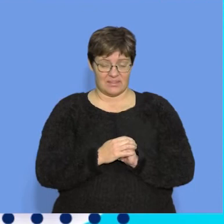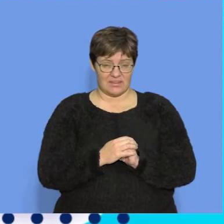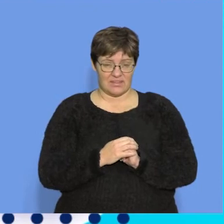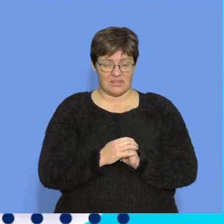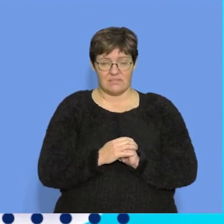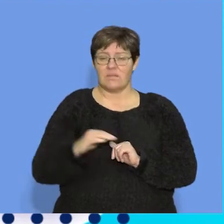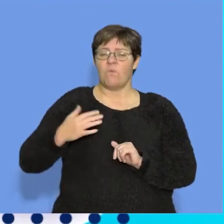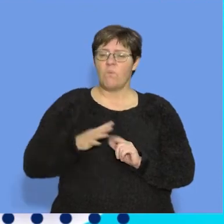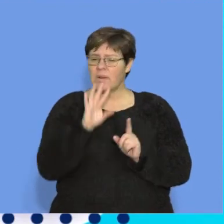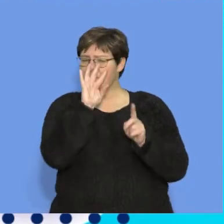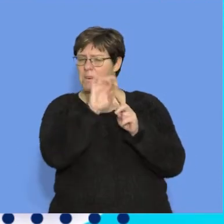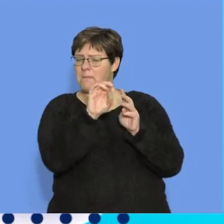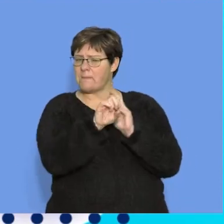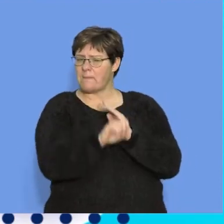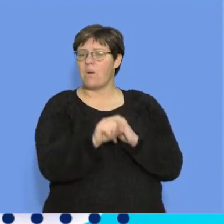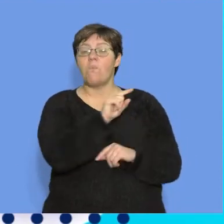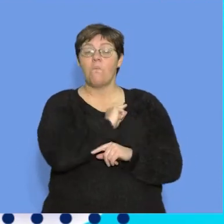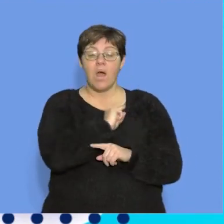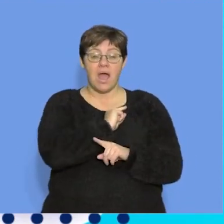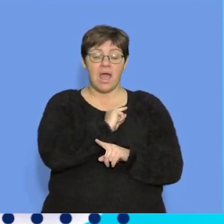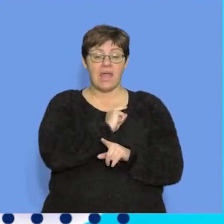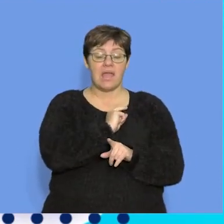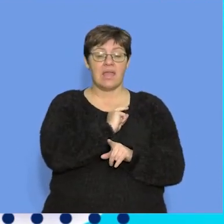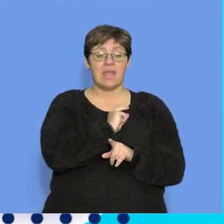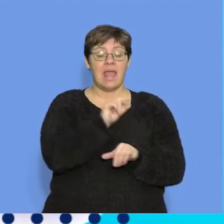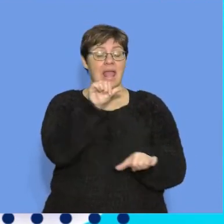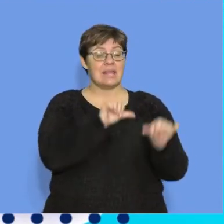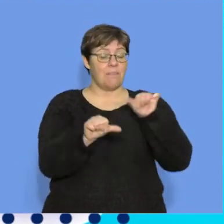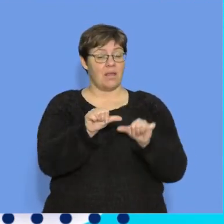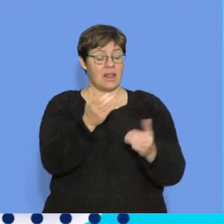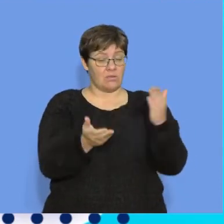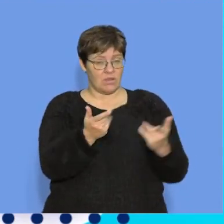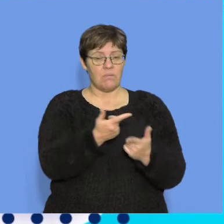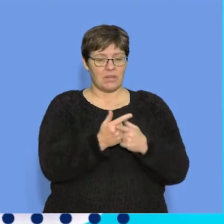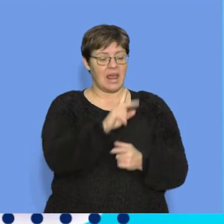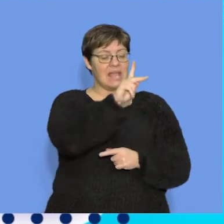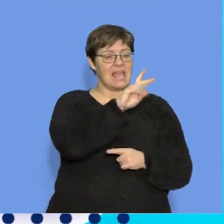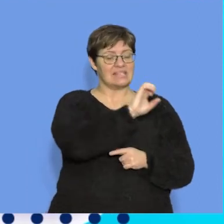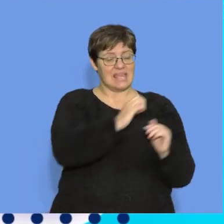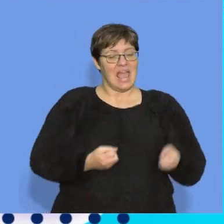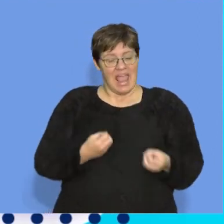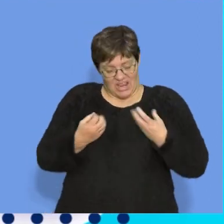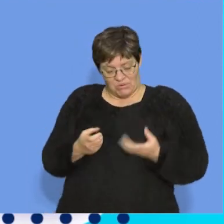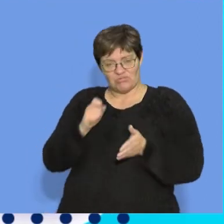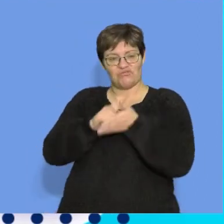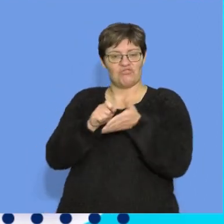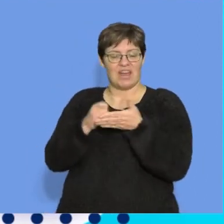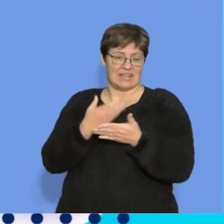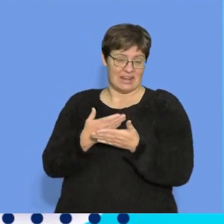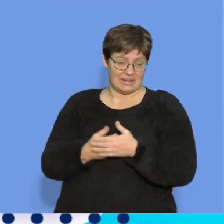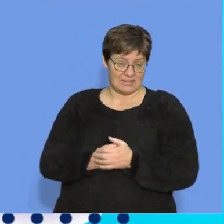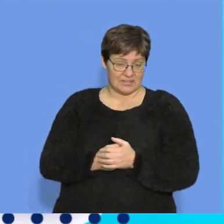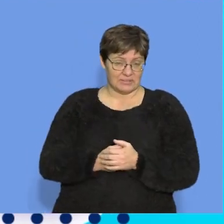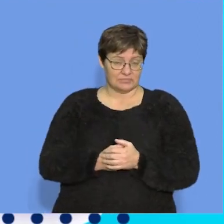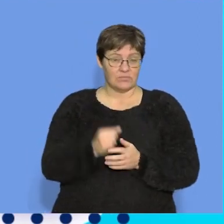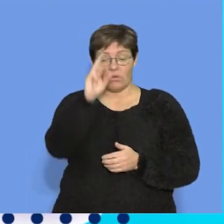I want you to recognize, because it's in chemical equilibrium, we can write a Kc expression for this reaction as well.